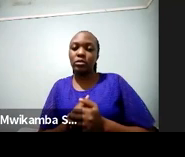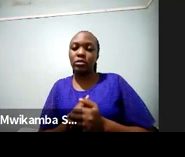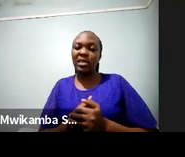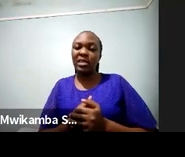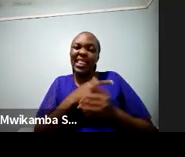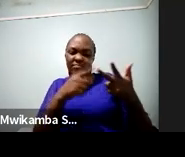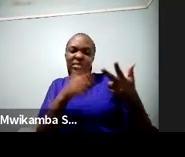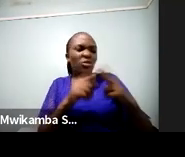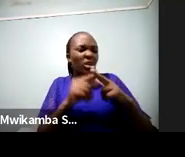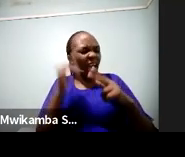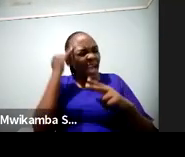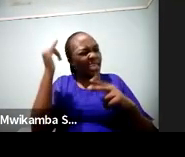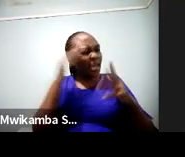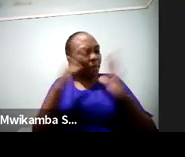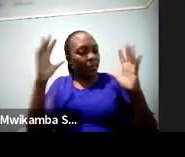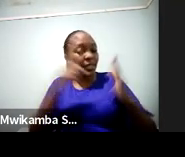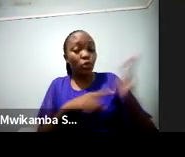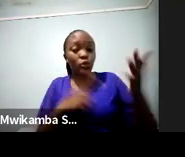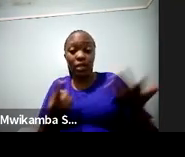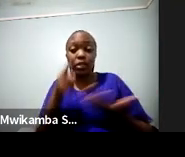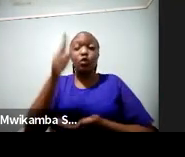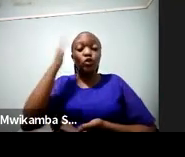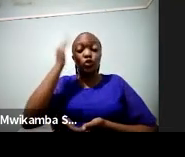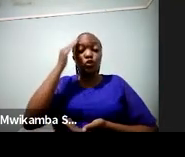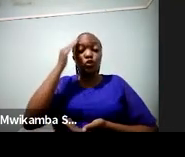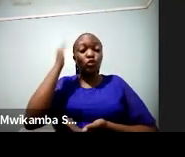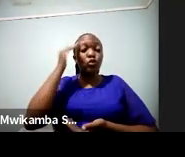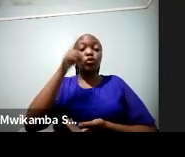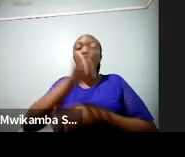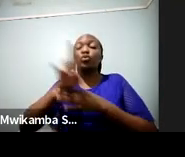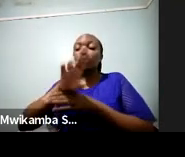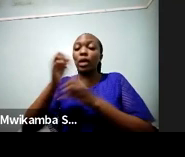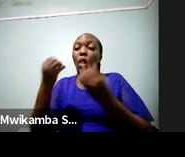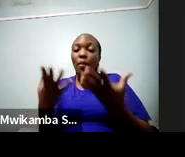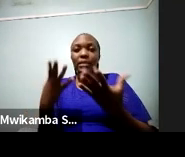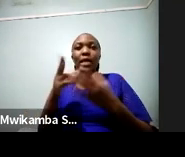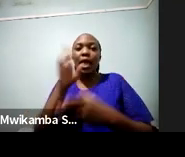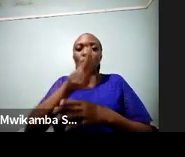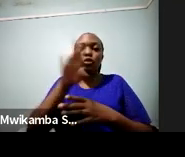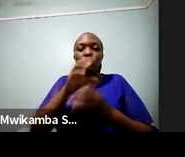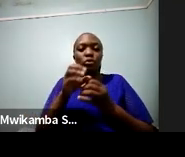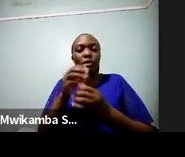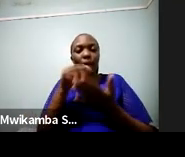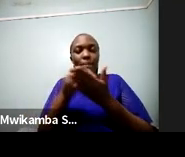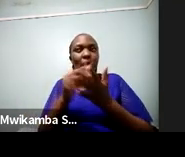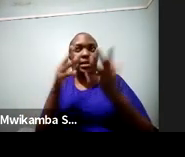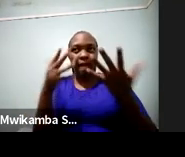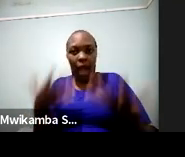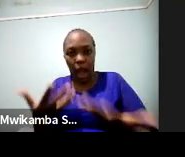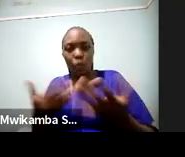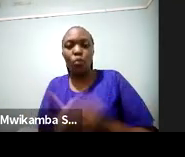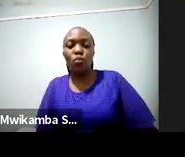Then let's also try to unpack what fixed expenses are and what discretionary expenditures